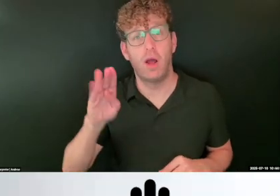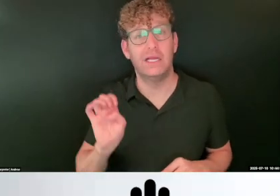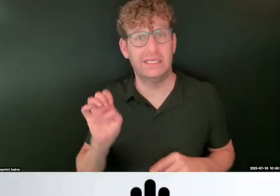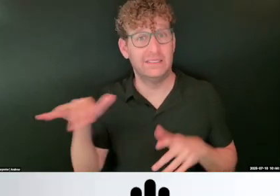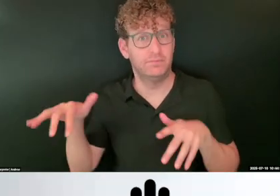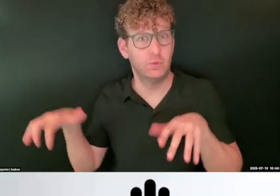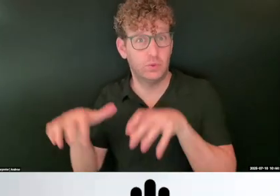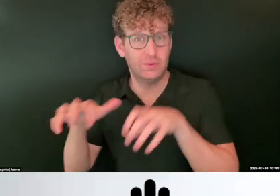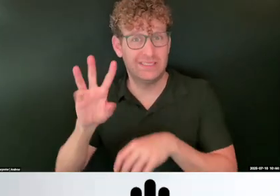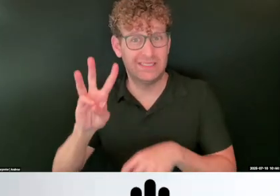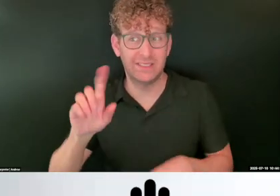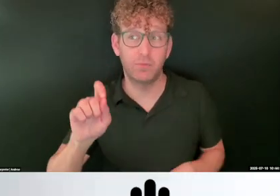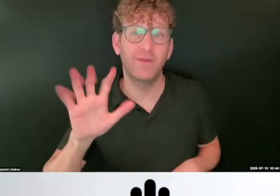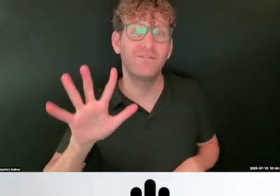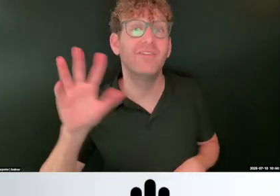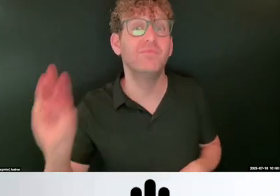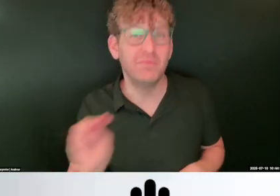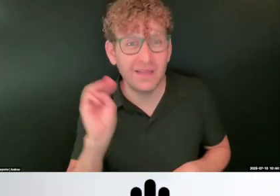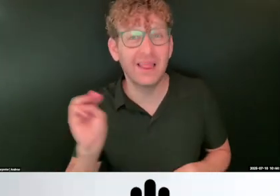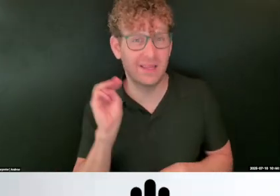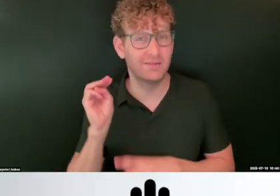the last 2 quarters. So, and then we have